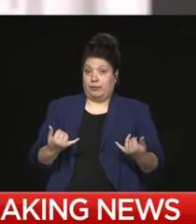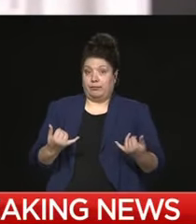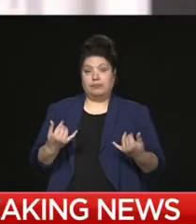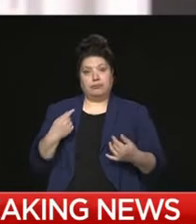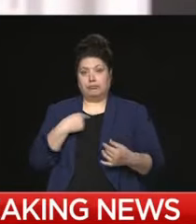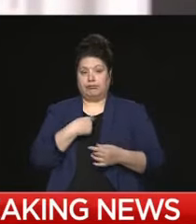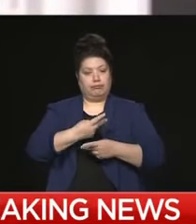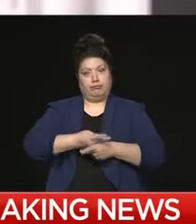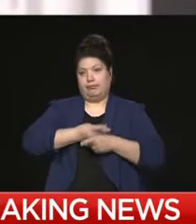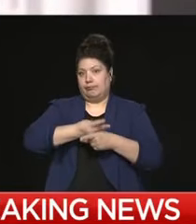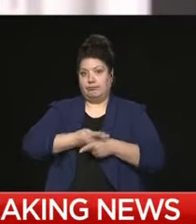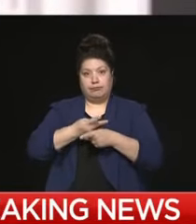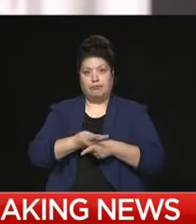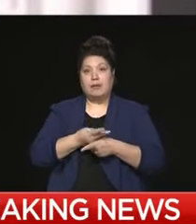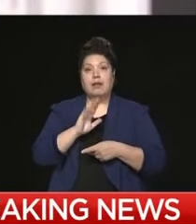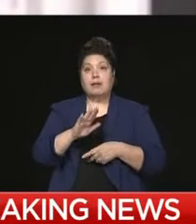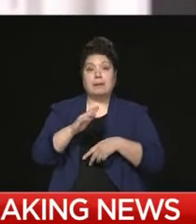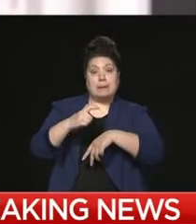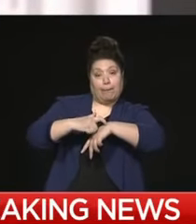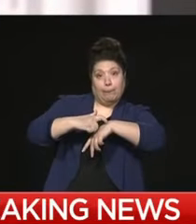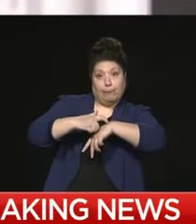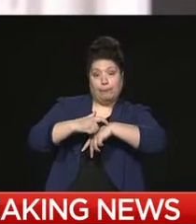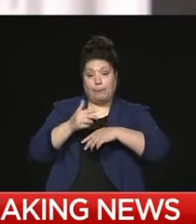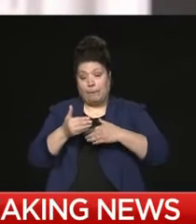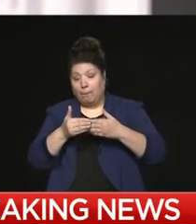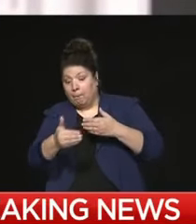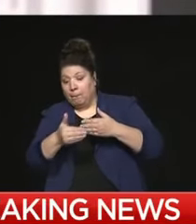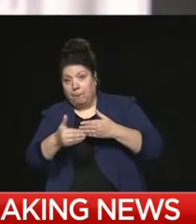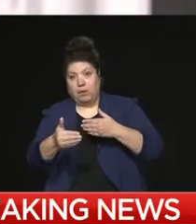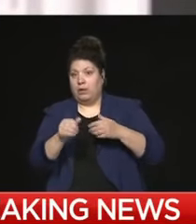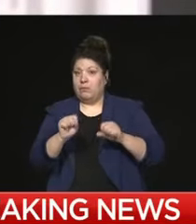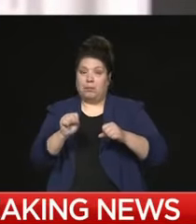away from being able to talk of